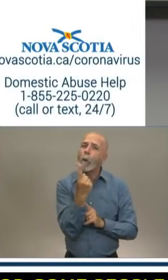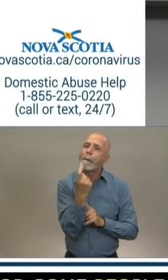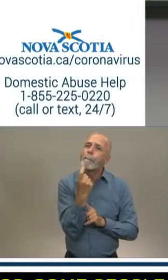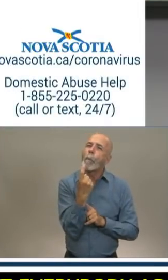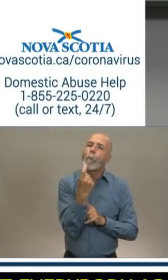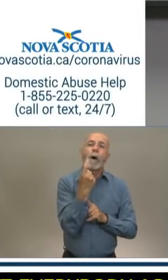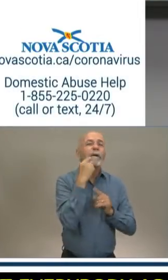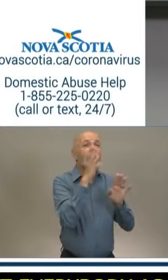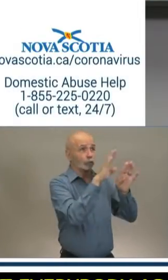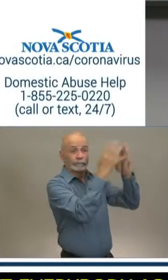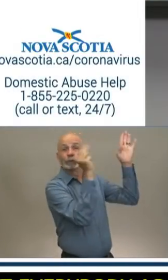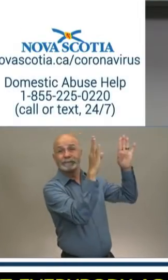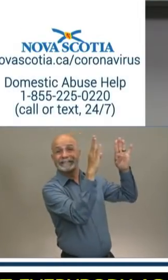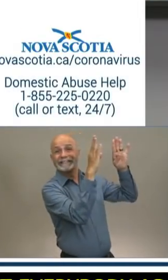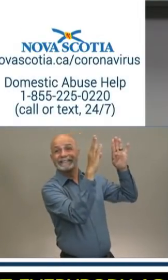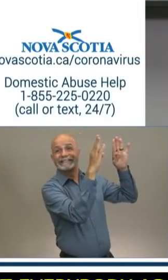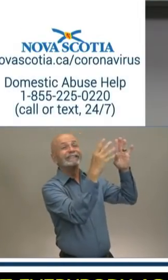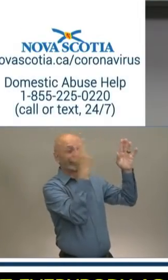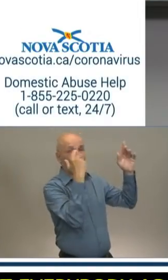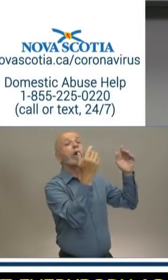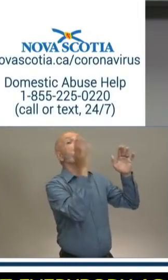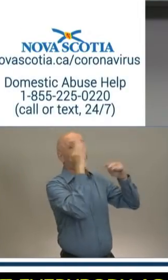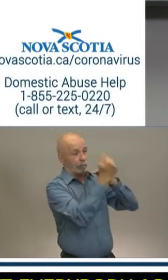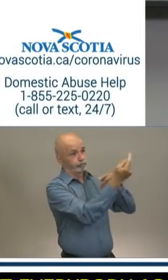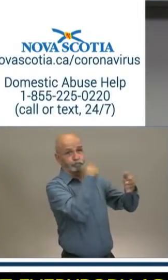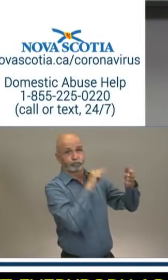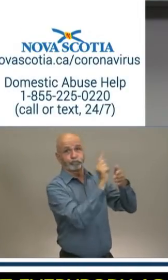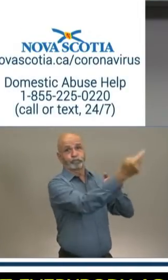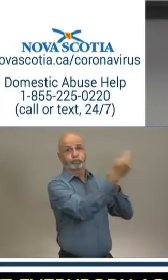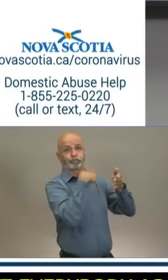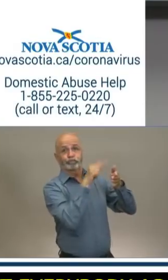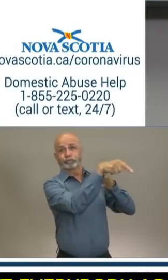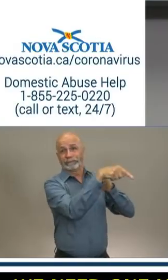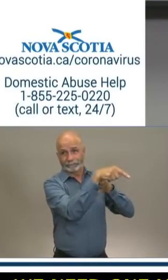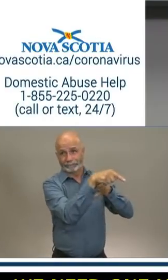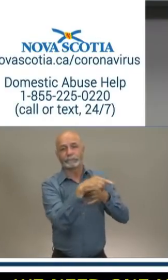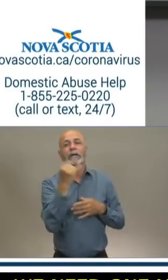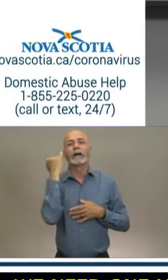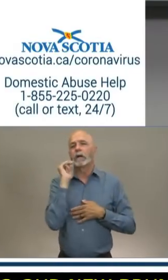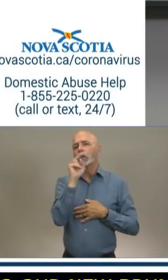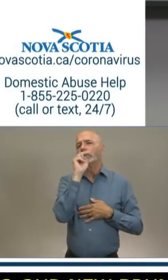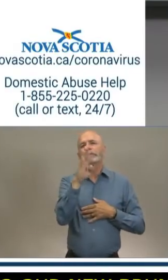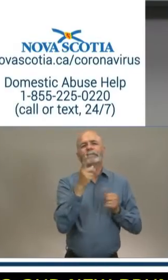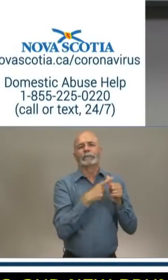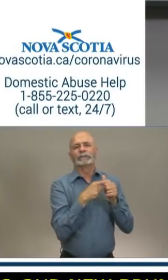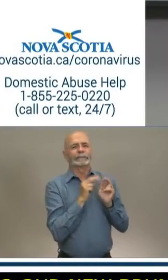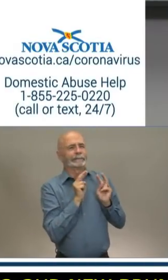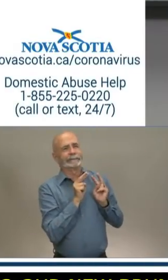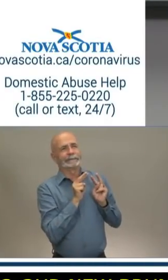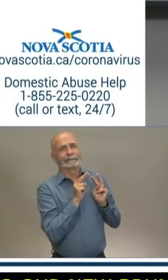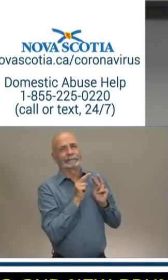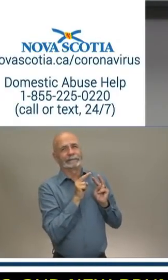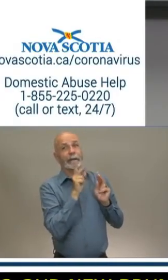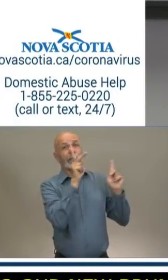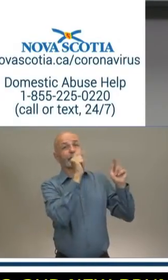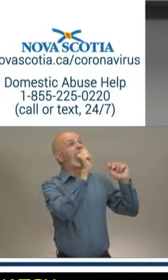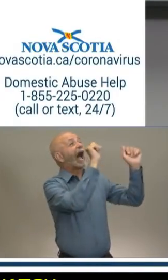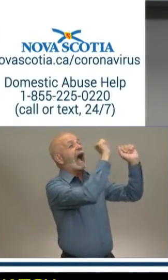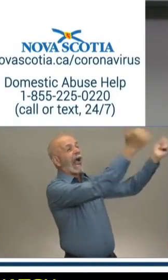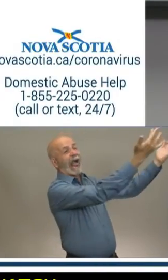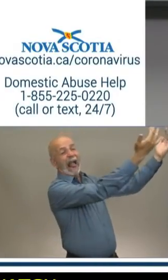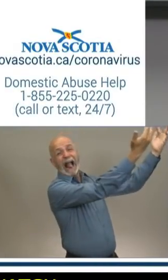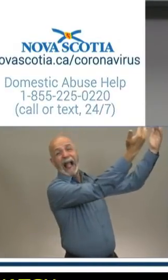Brunswick neighbors. One more week to watch cases in New Brunswick and assess the situation after their border has been open for a full